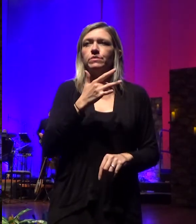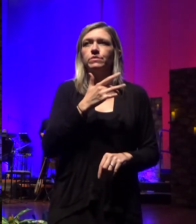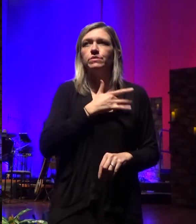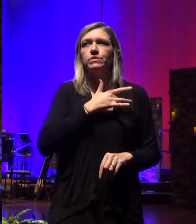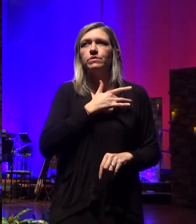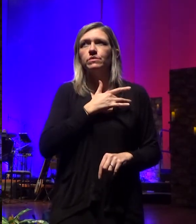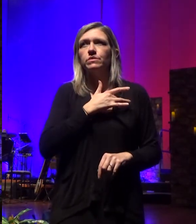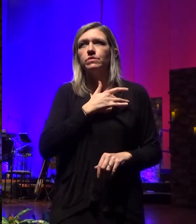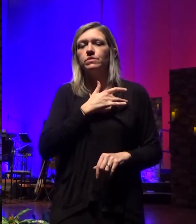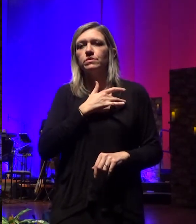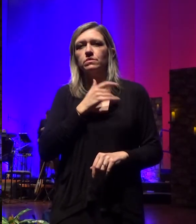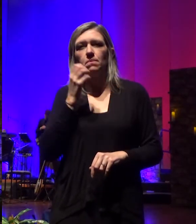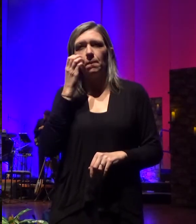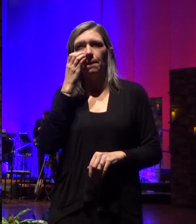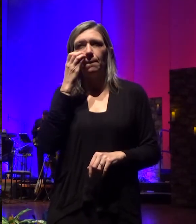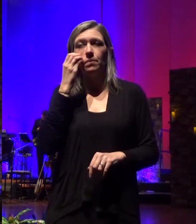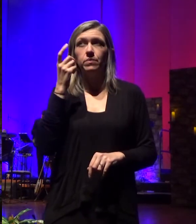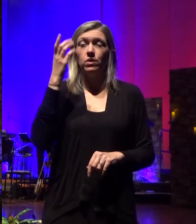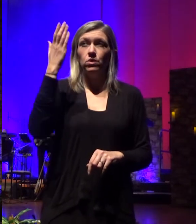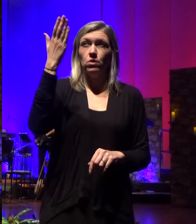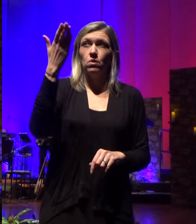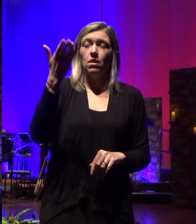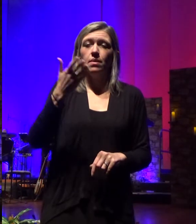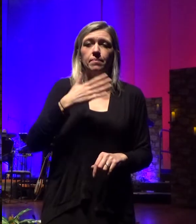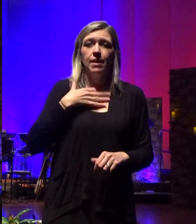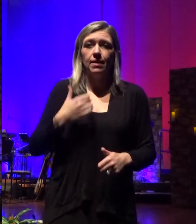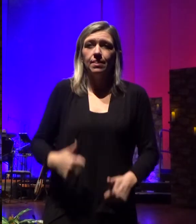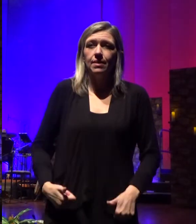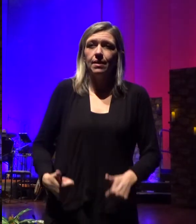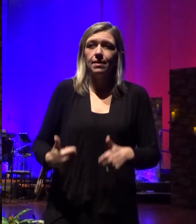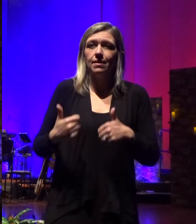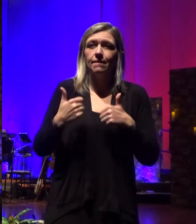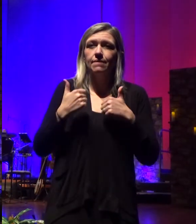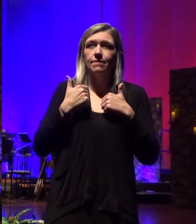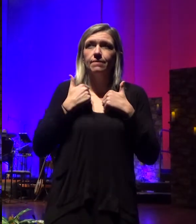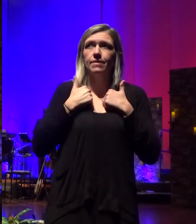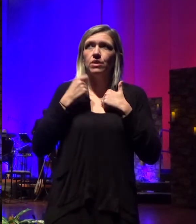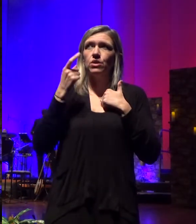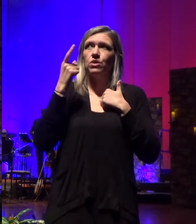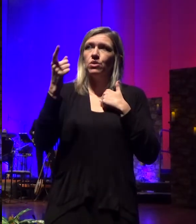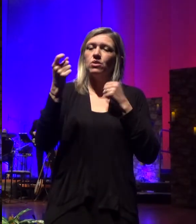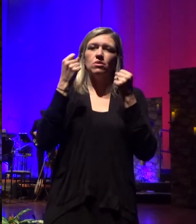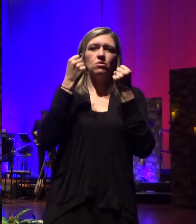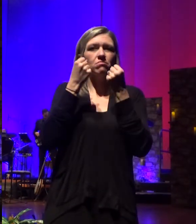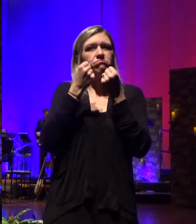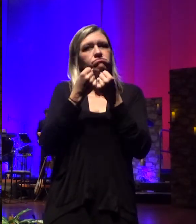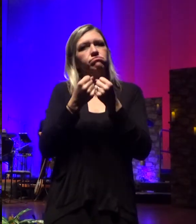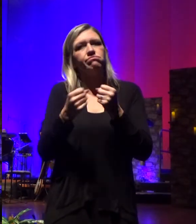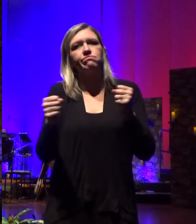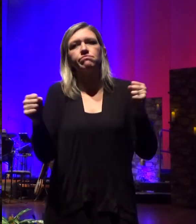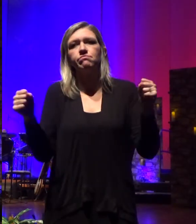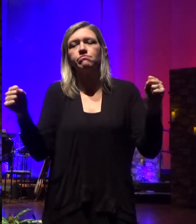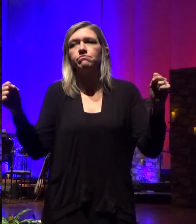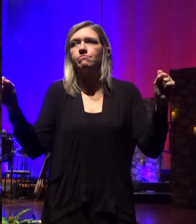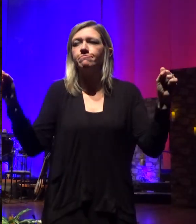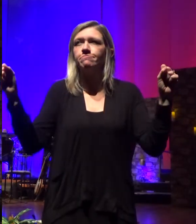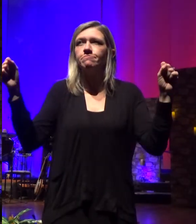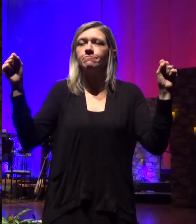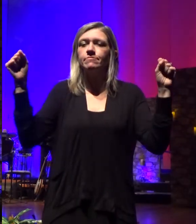You are my life, you set me free,